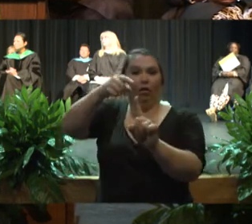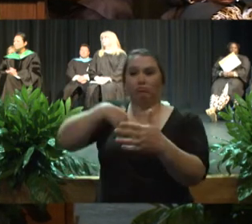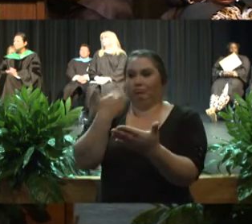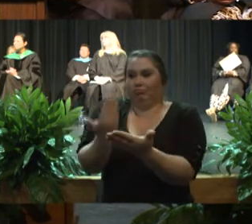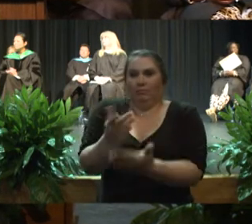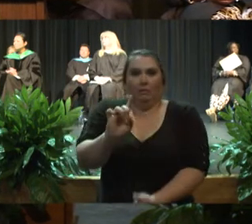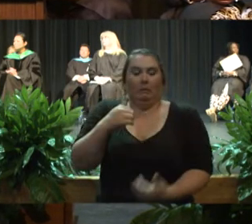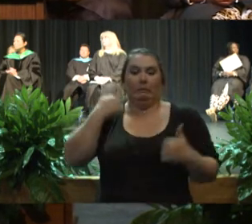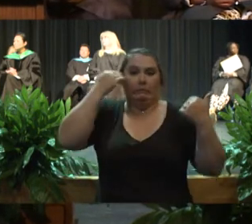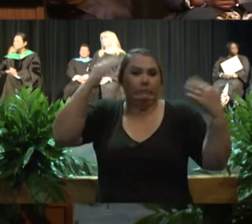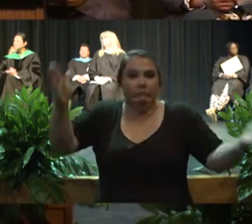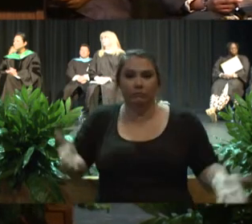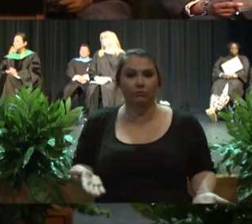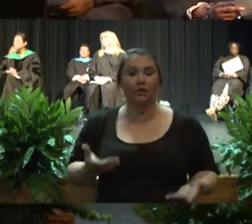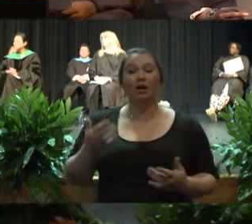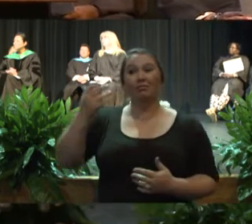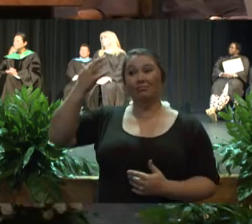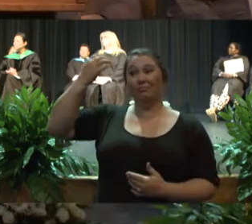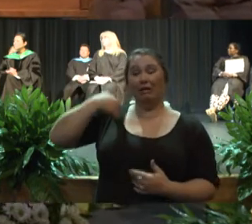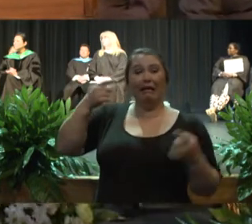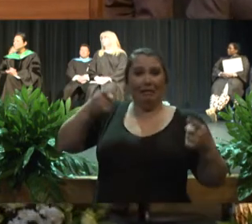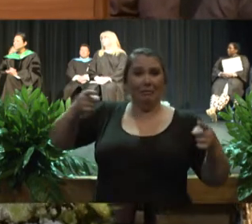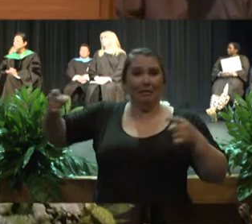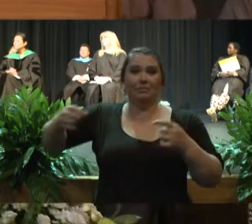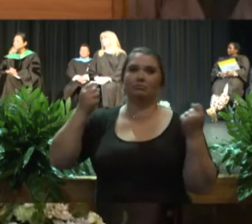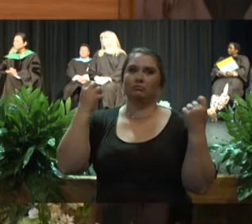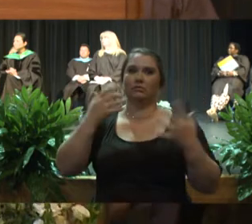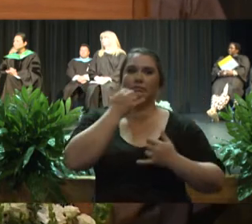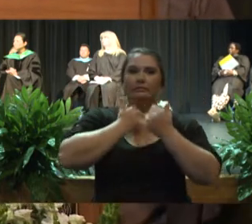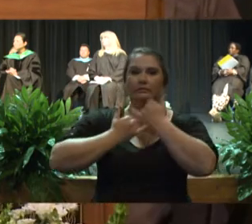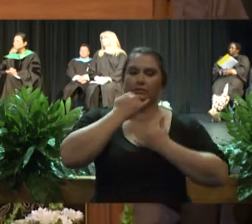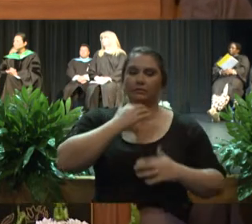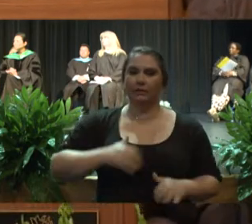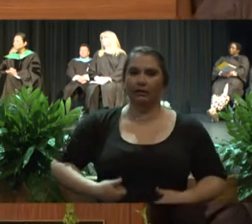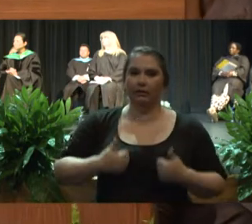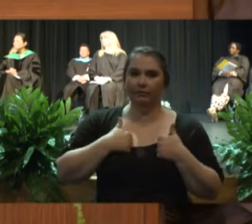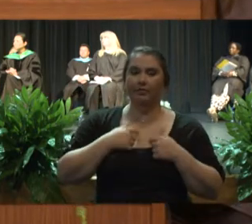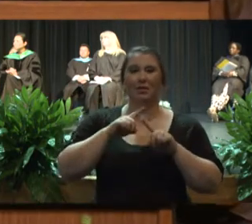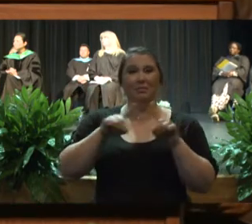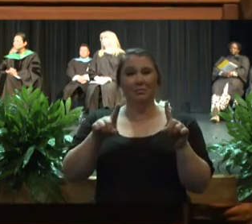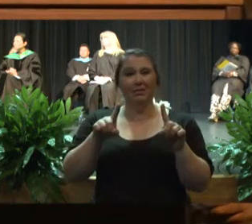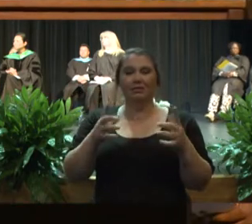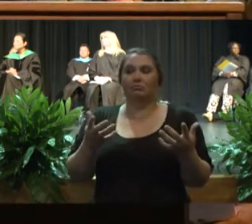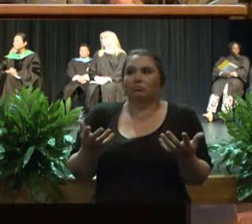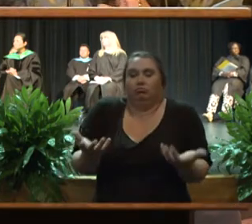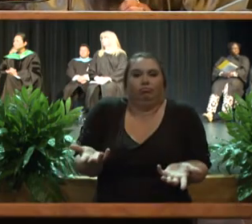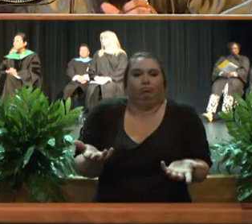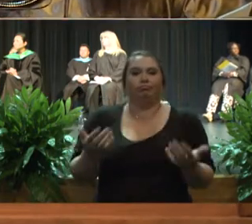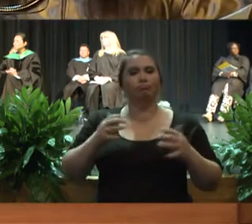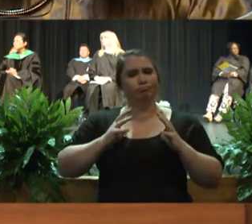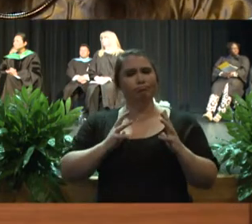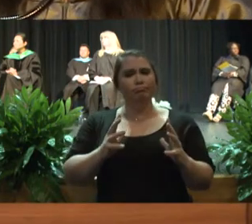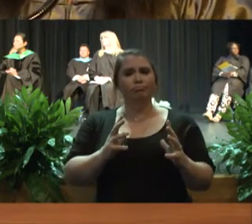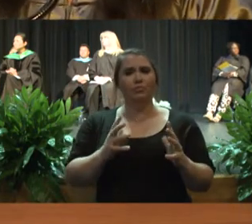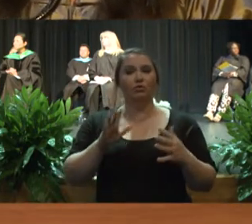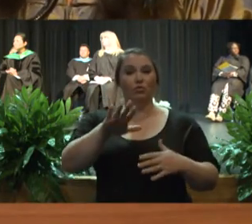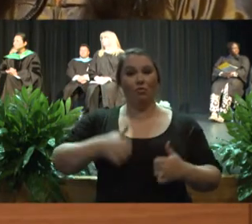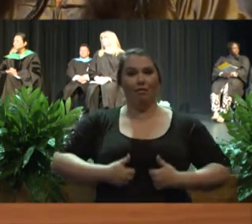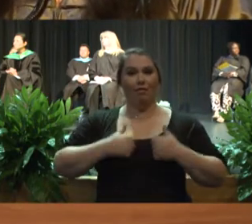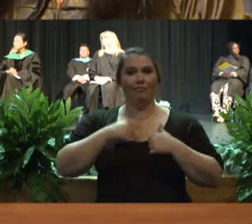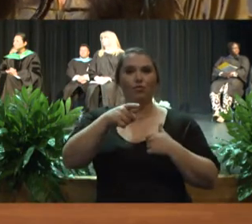honestly say that I've made a few mistakes in my life. But hey, who hasn't? Because life is all about living and learning.